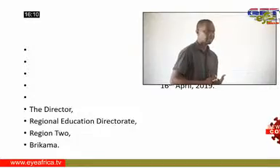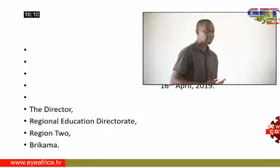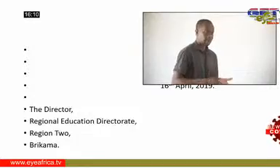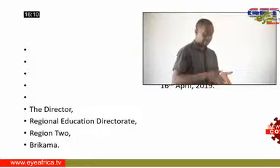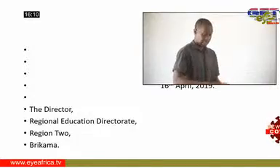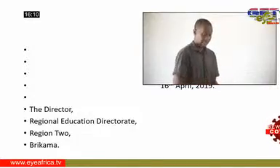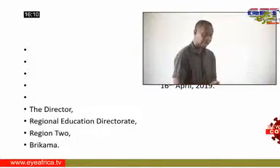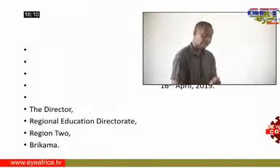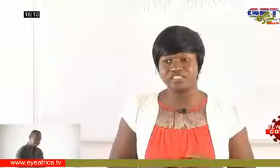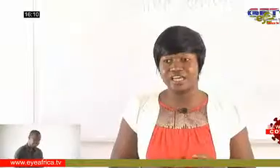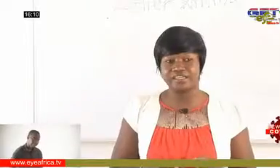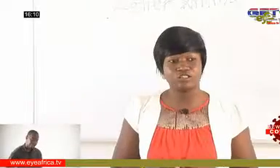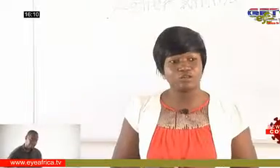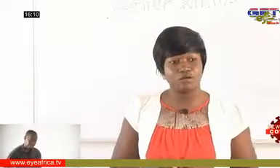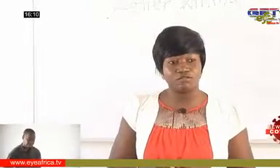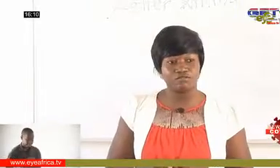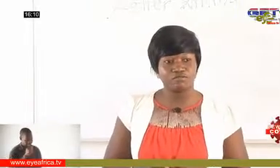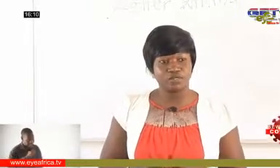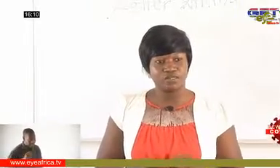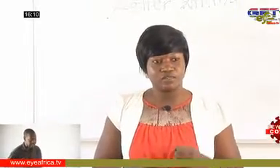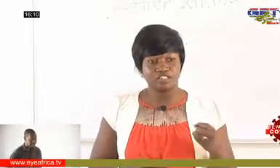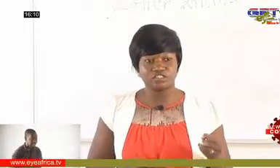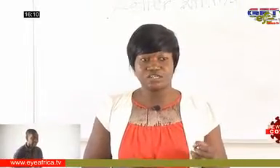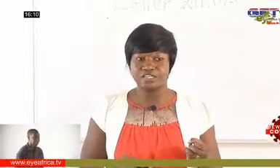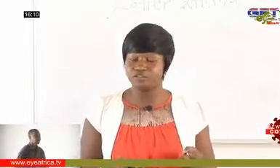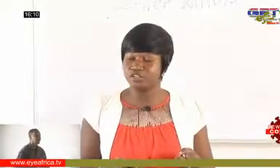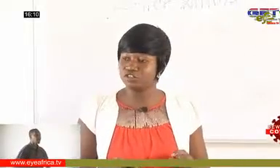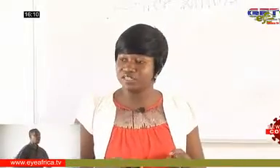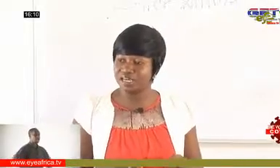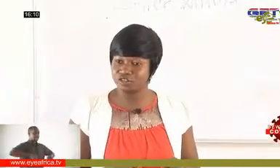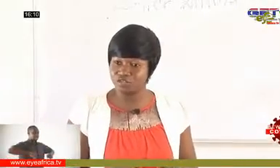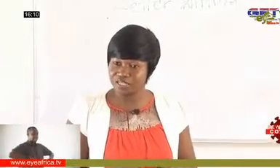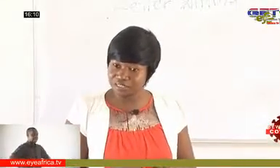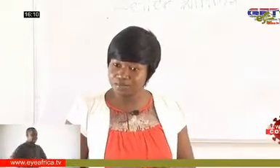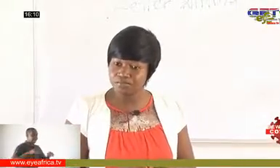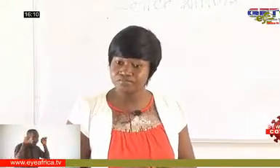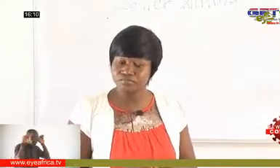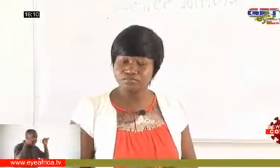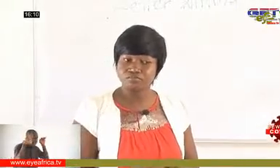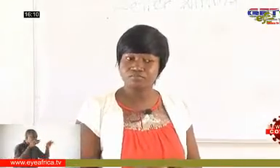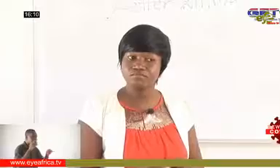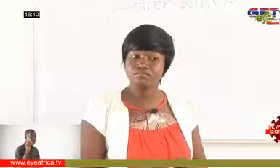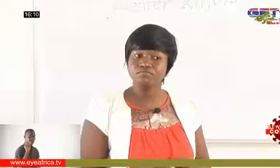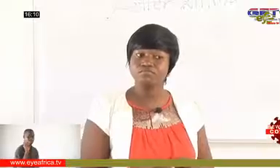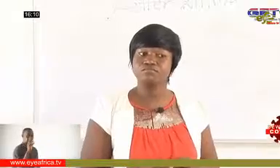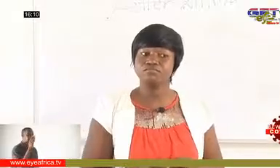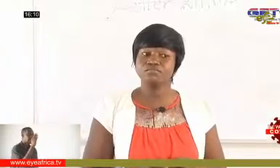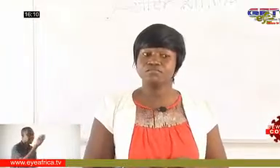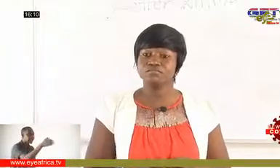Here we are writing a letter to the Director of Regional Education Directorate.